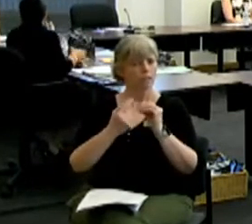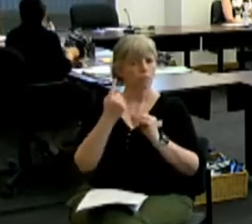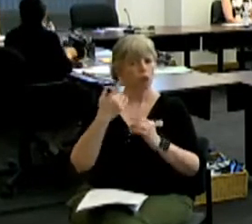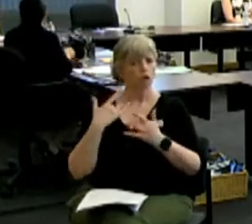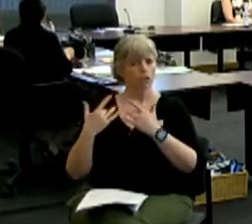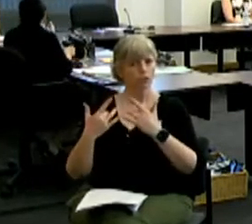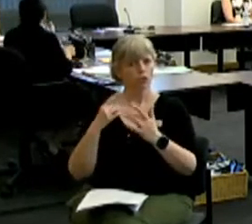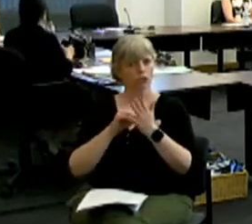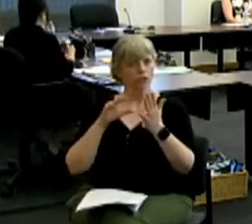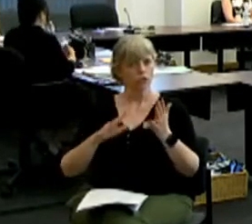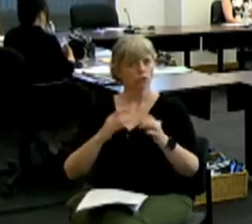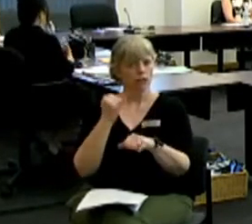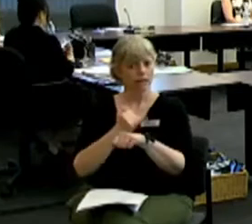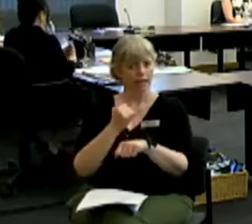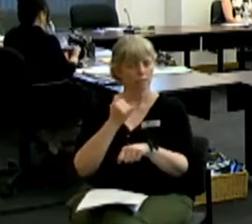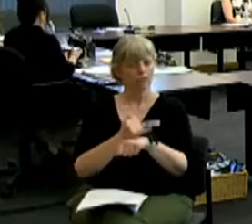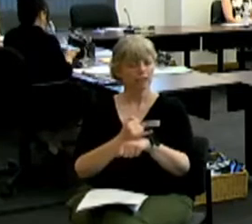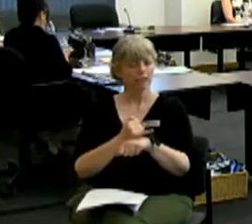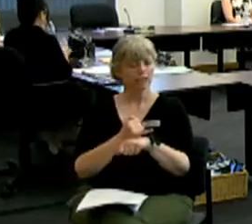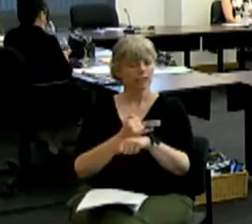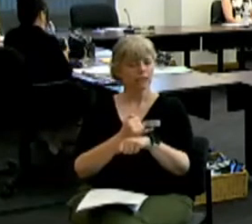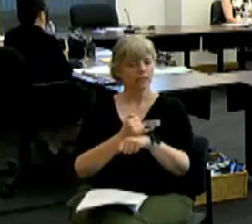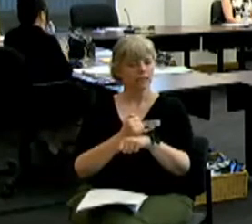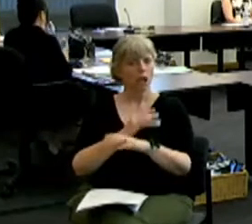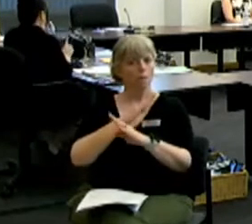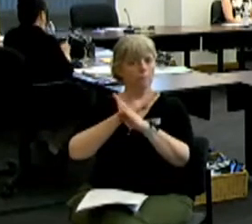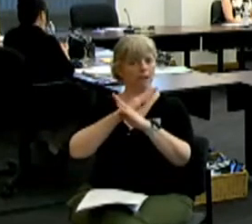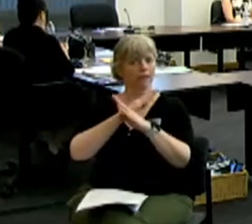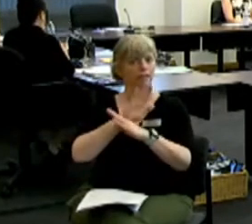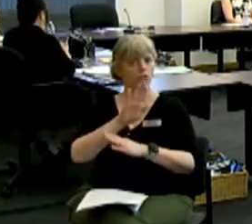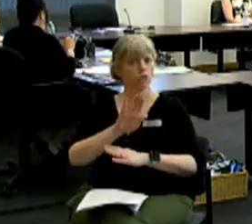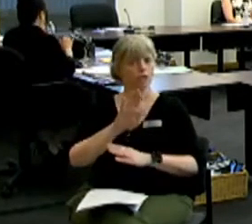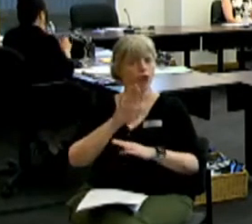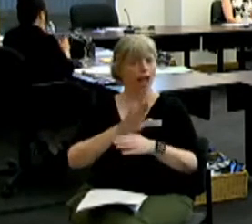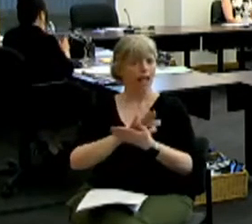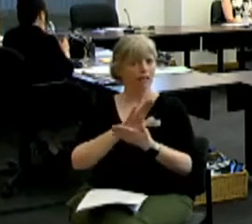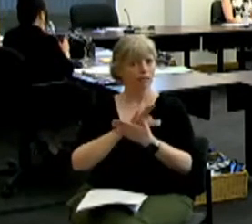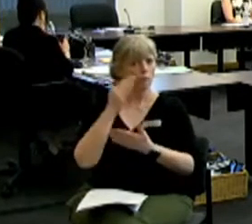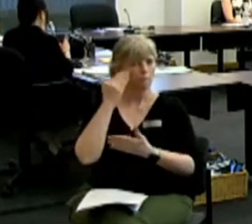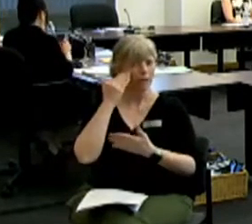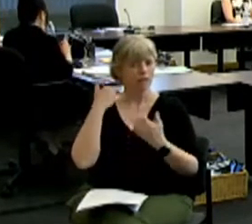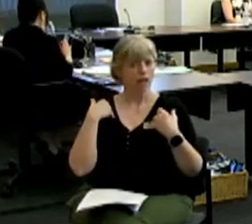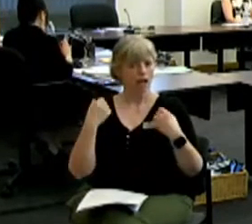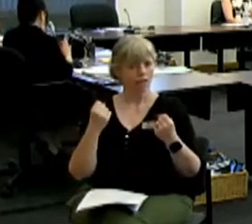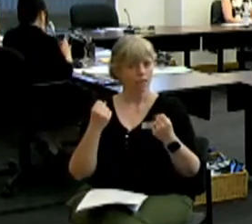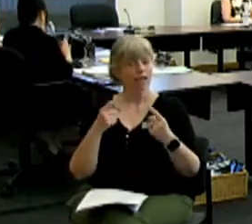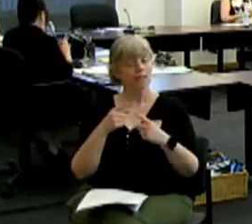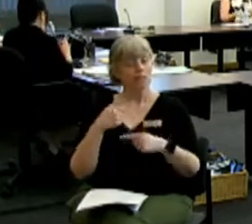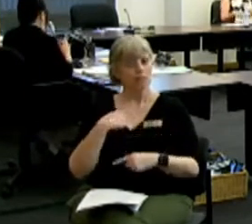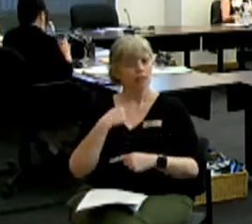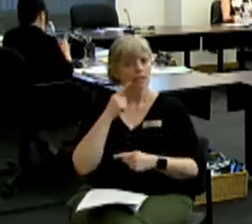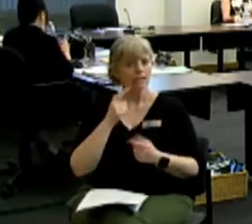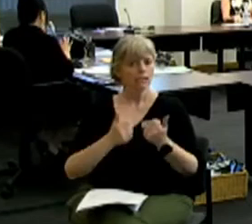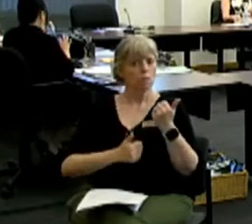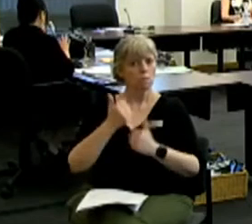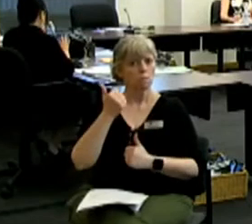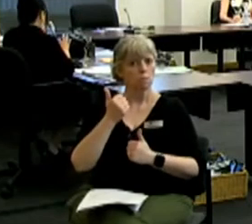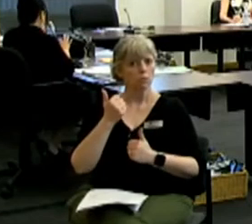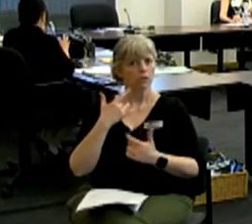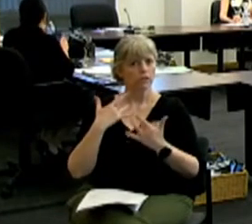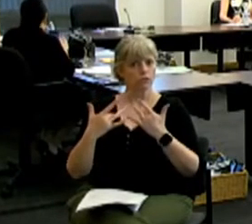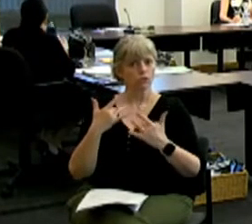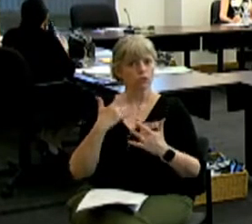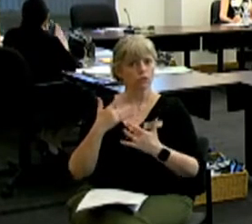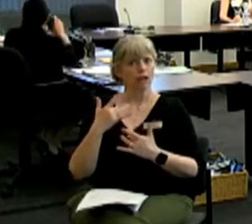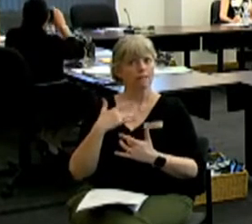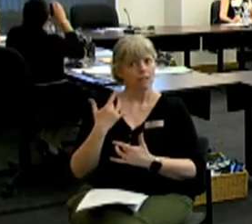for students on campus, barriers to their academics, was mental health. And to me, that's the major concern that I feel